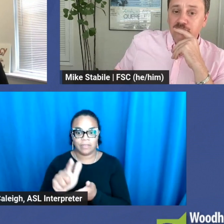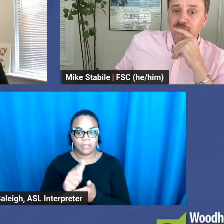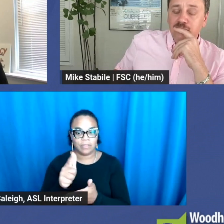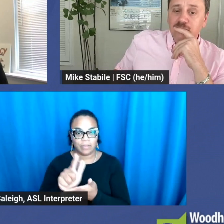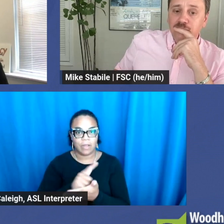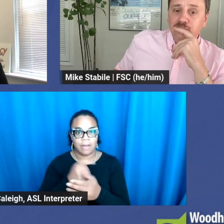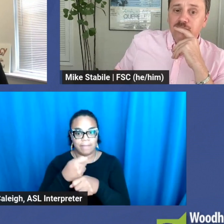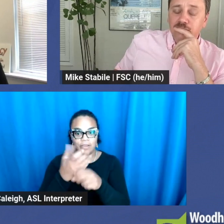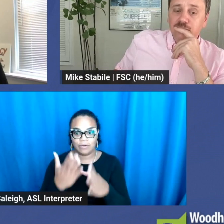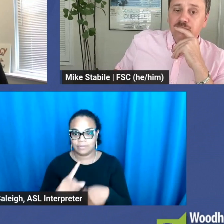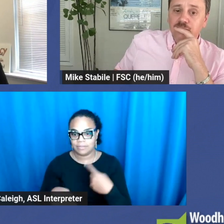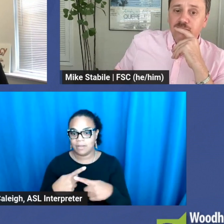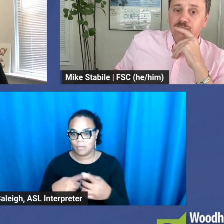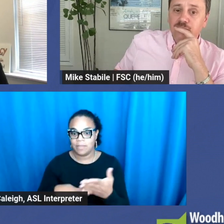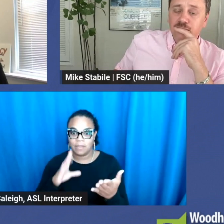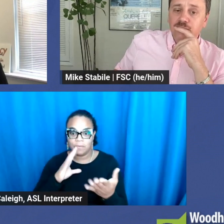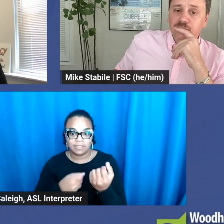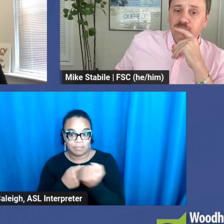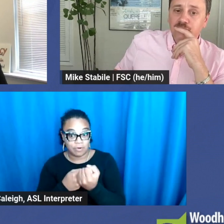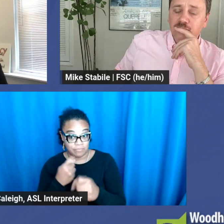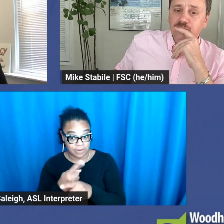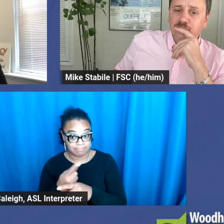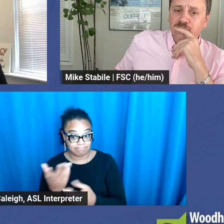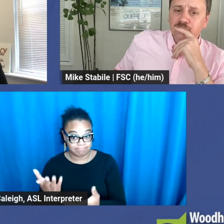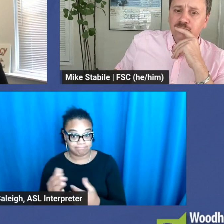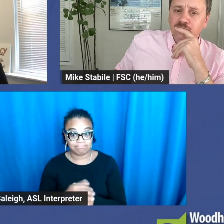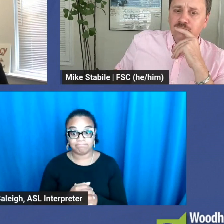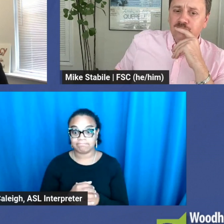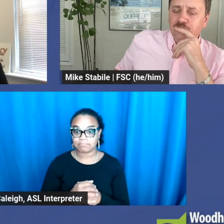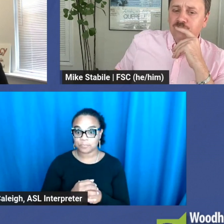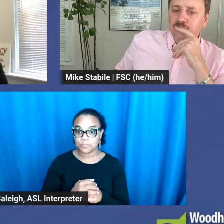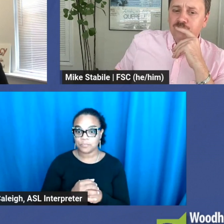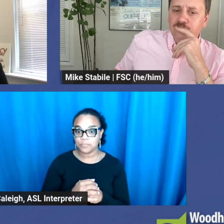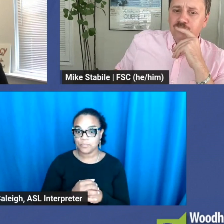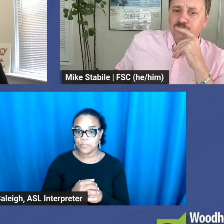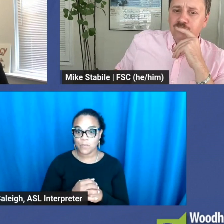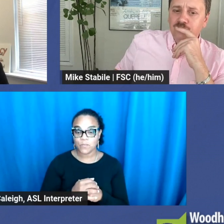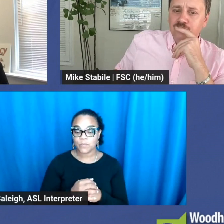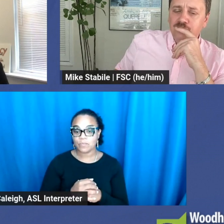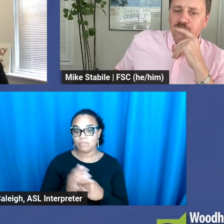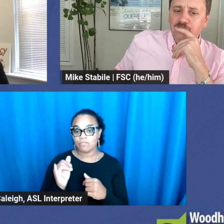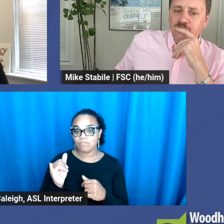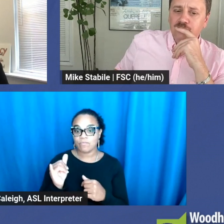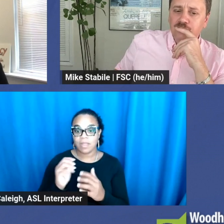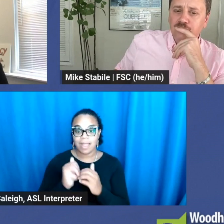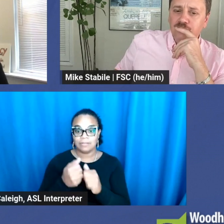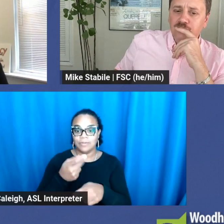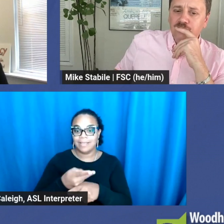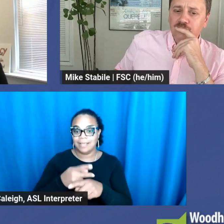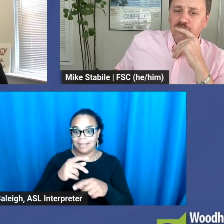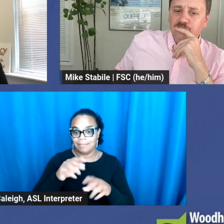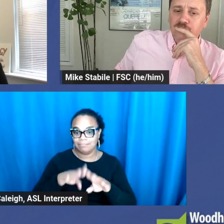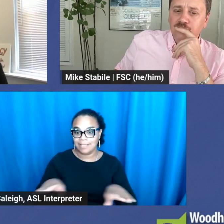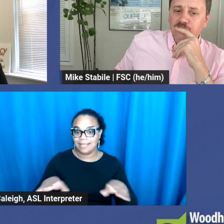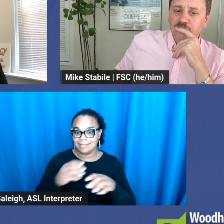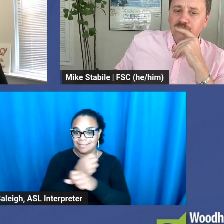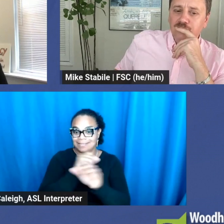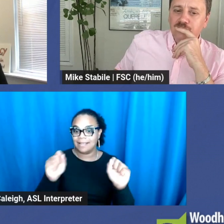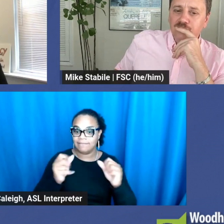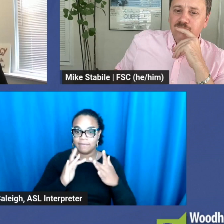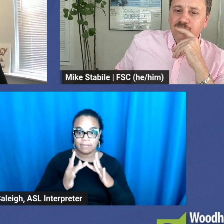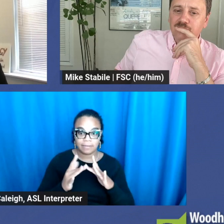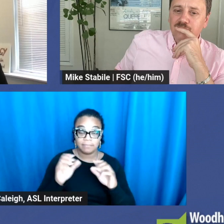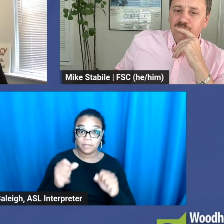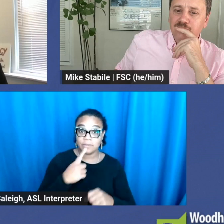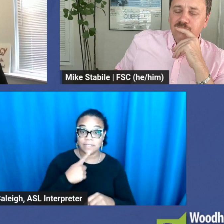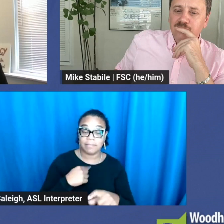things that they would be on board with, right? In terms of keeping kids safe online. Can you tell me a little bit about what